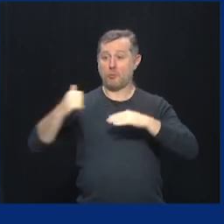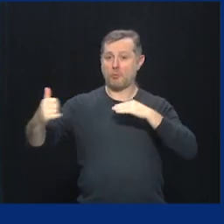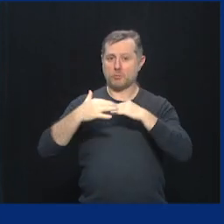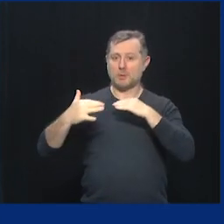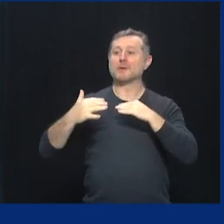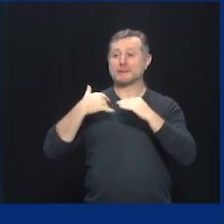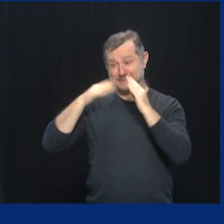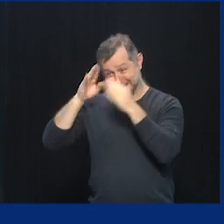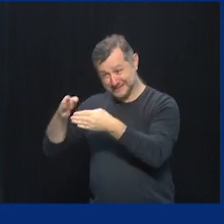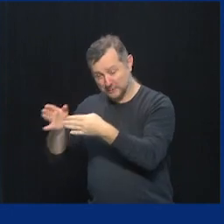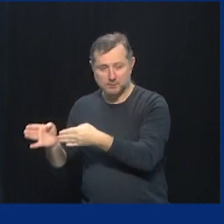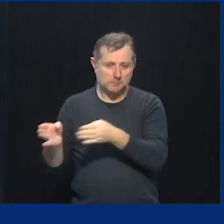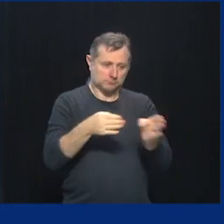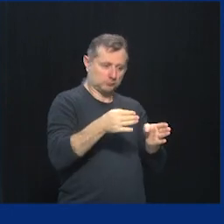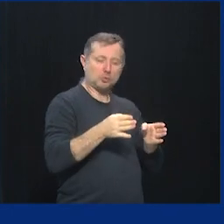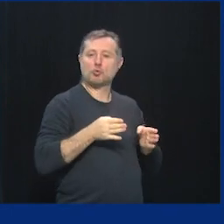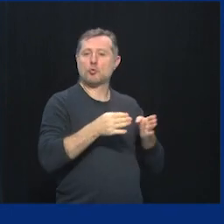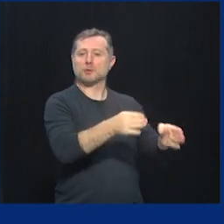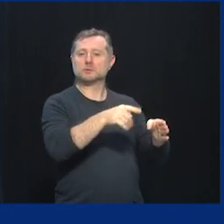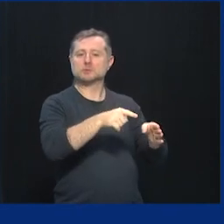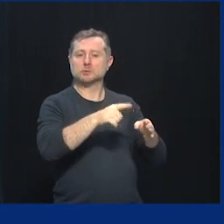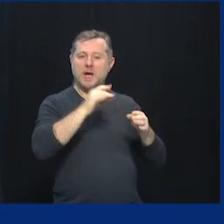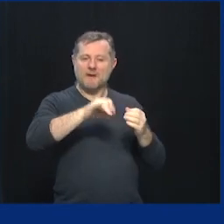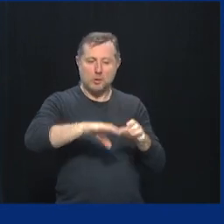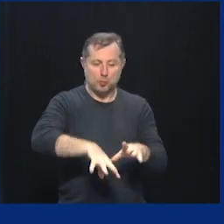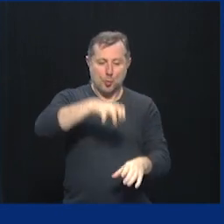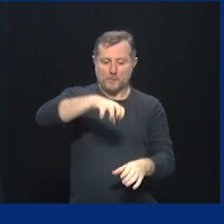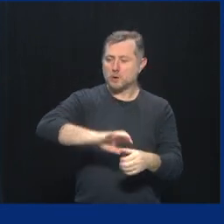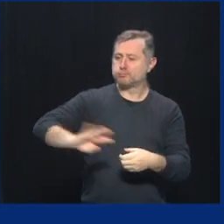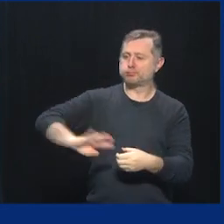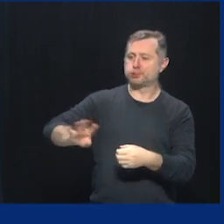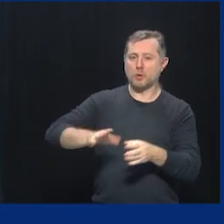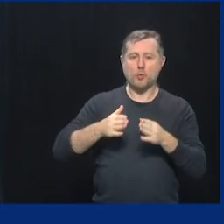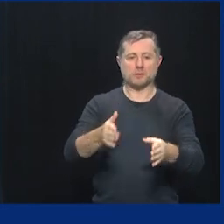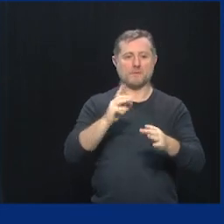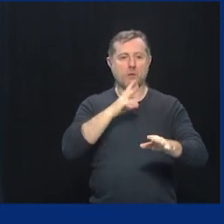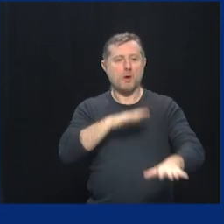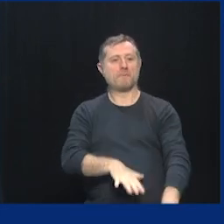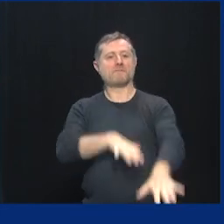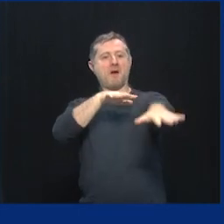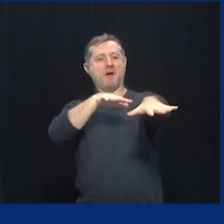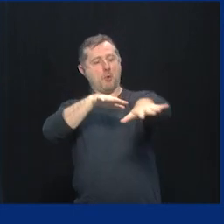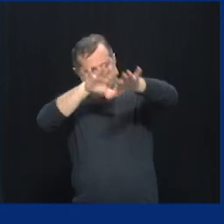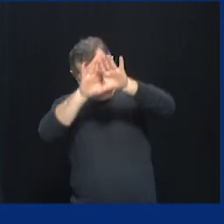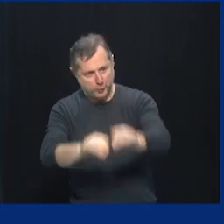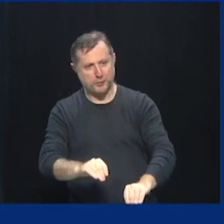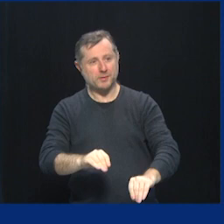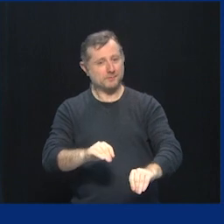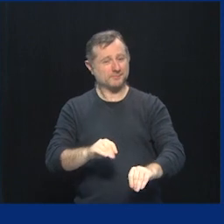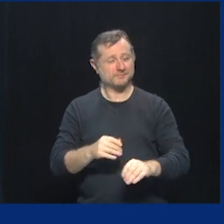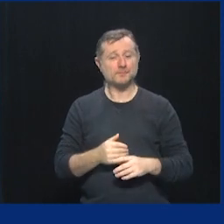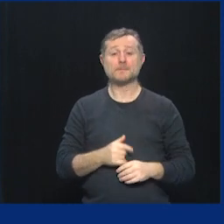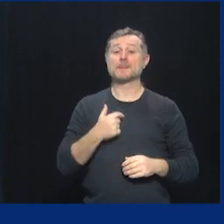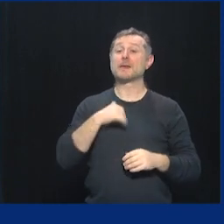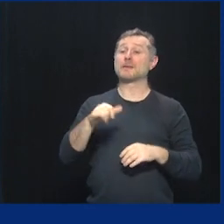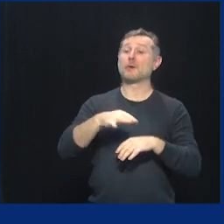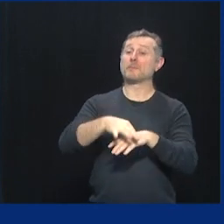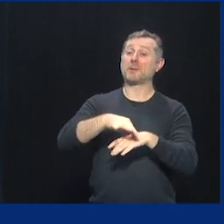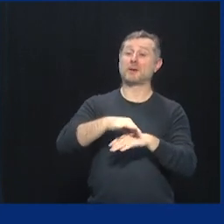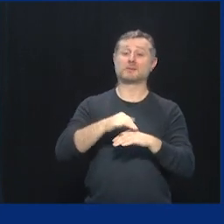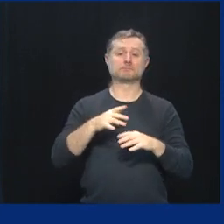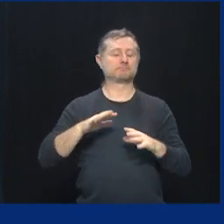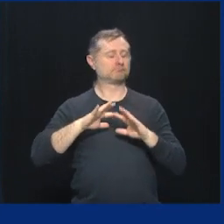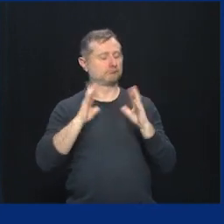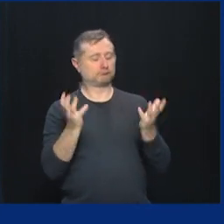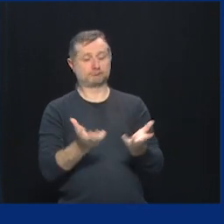happening in the streets, the drainage systems that need to be enhanced, and all the resiliency we can embed because of climate change.